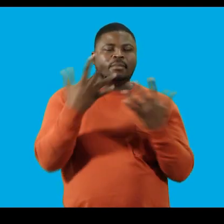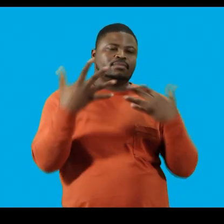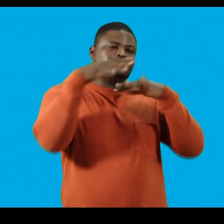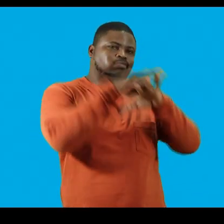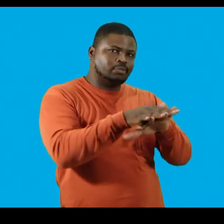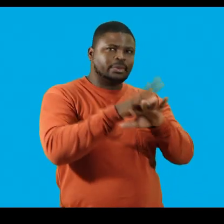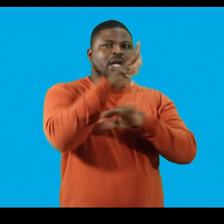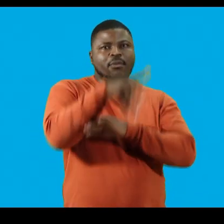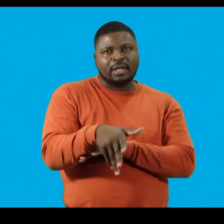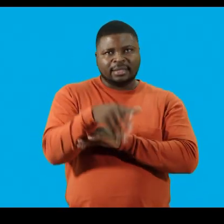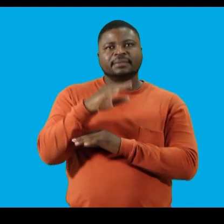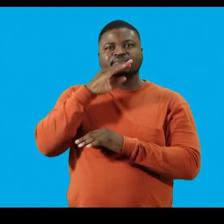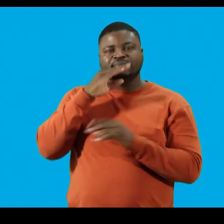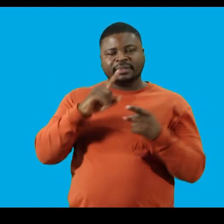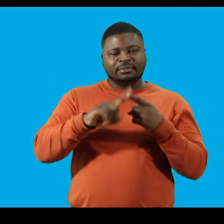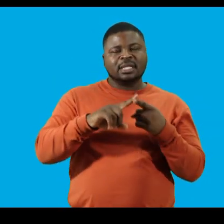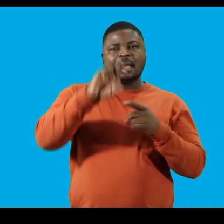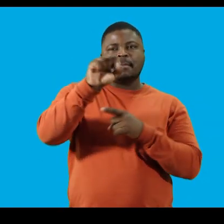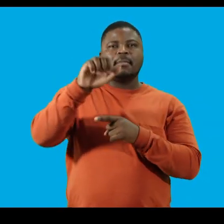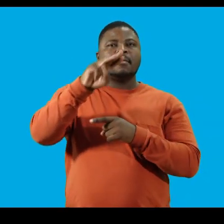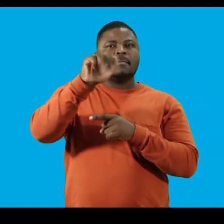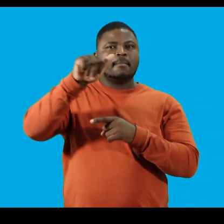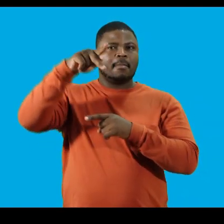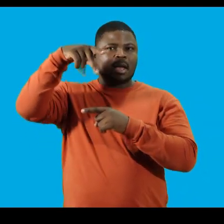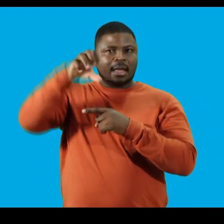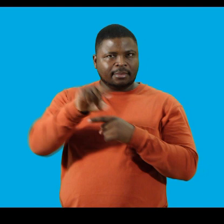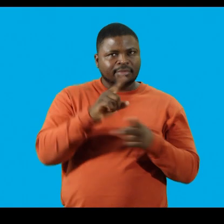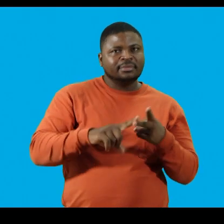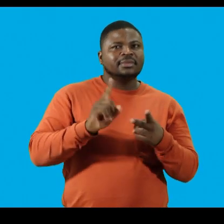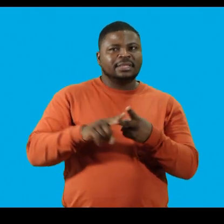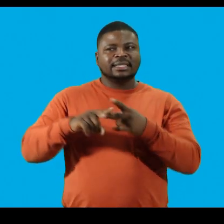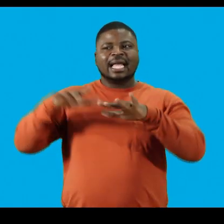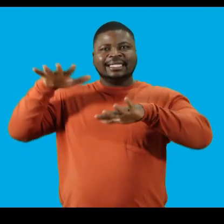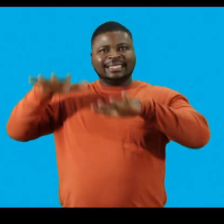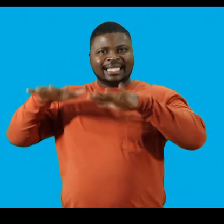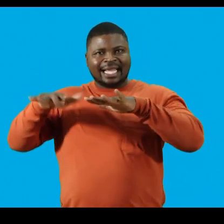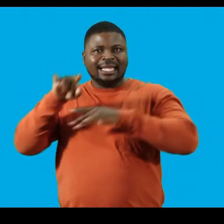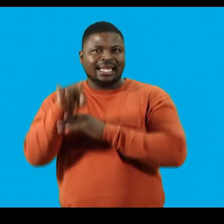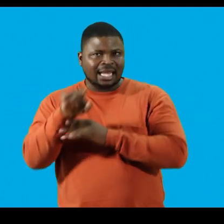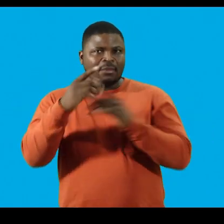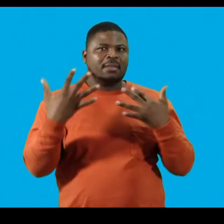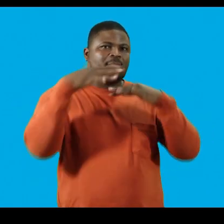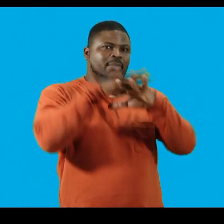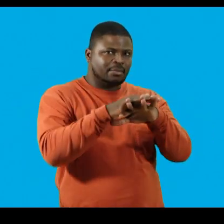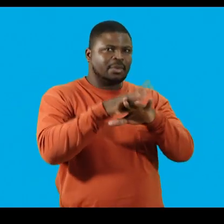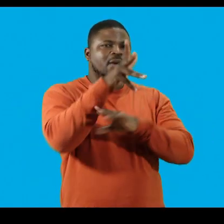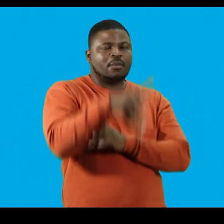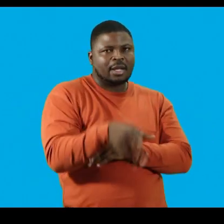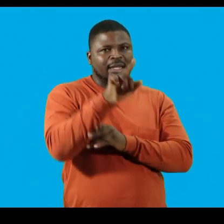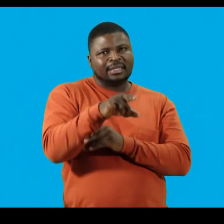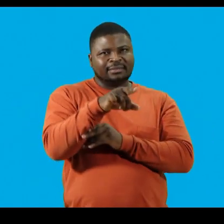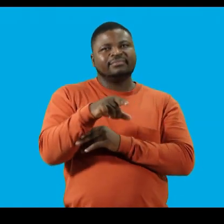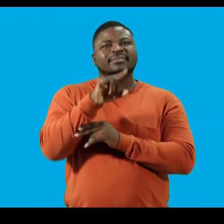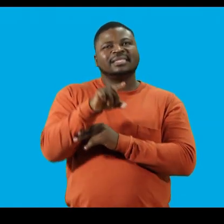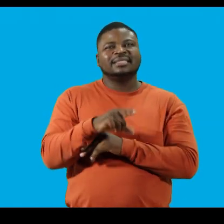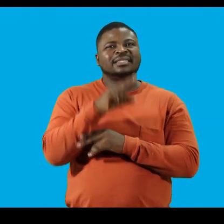integrated topics, meaning maps, scale, measurement, and probability, and then the